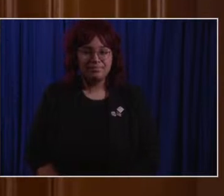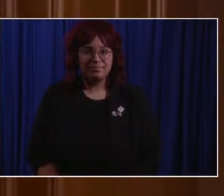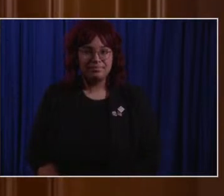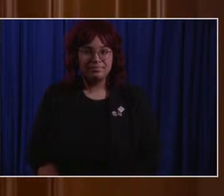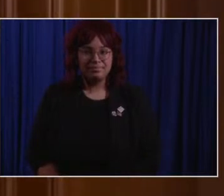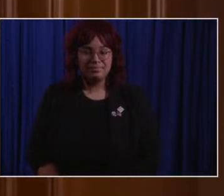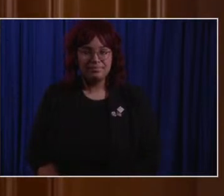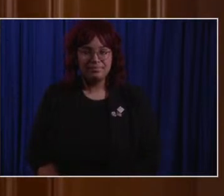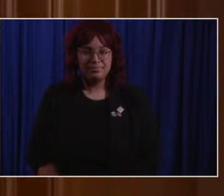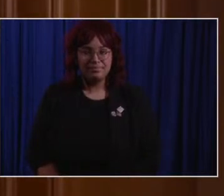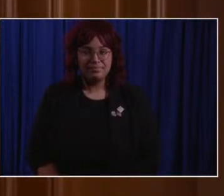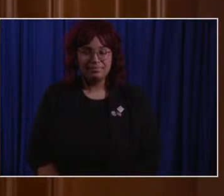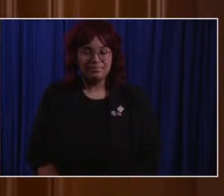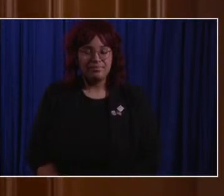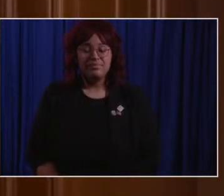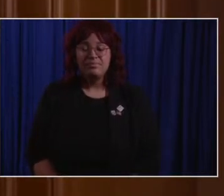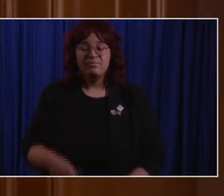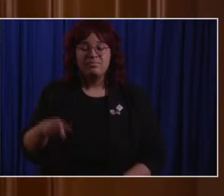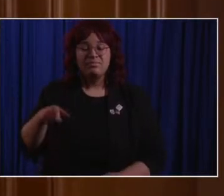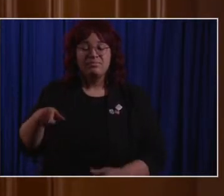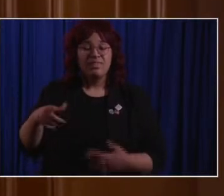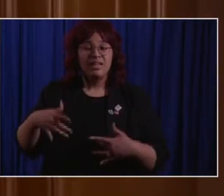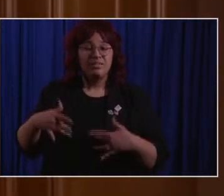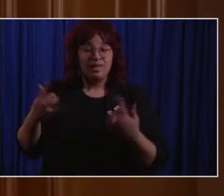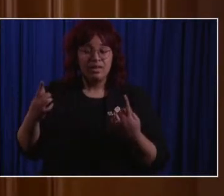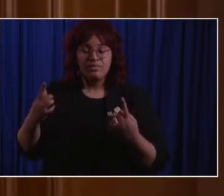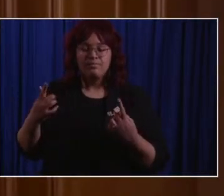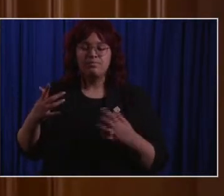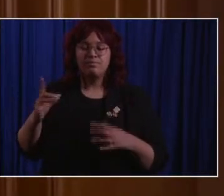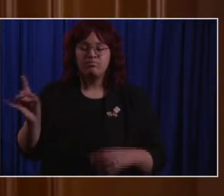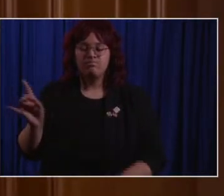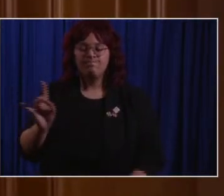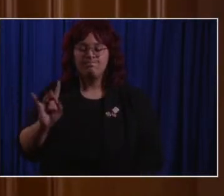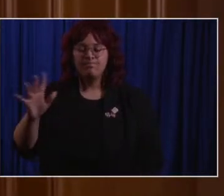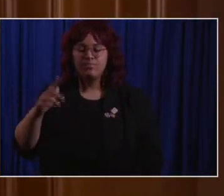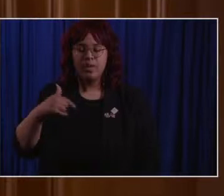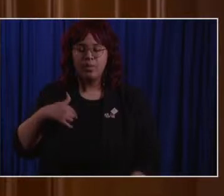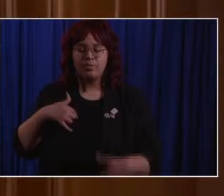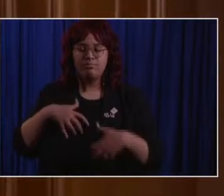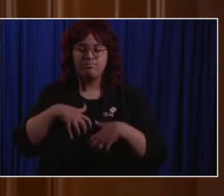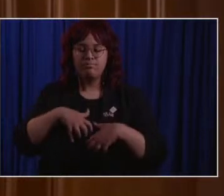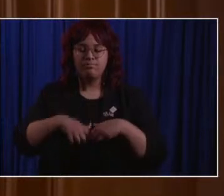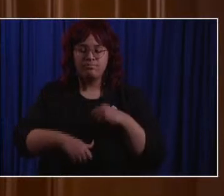This is a tragedy, and we're very, very sorry, as I said, for his family.